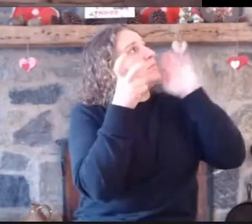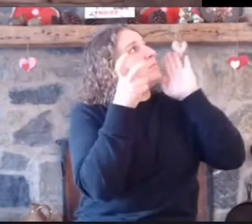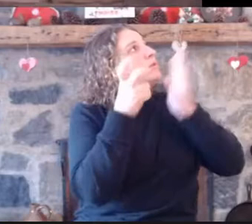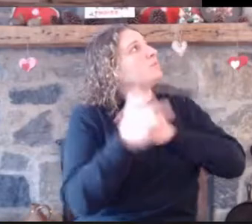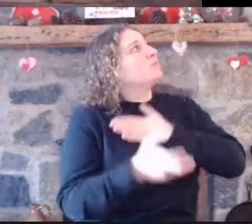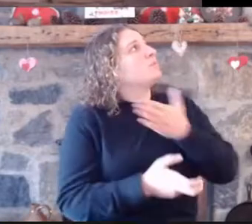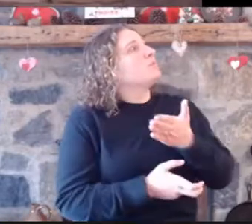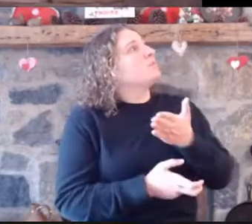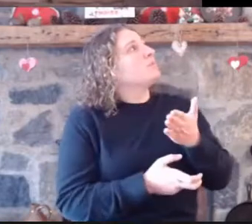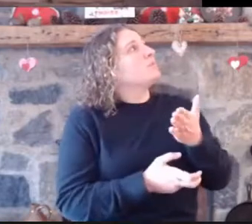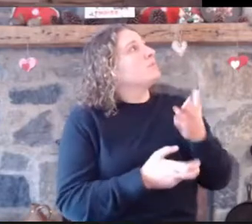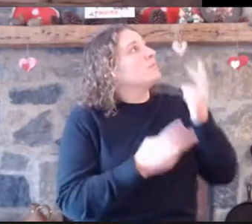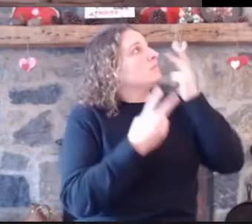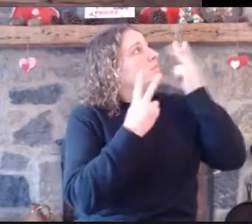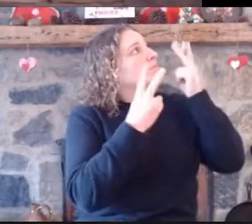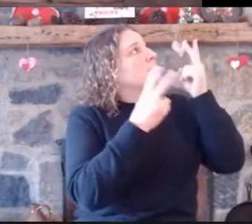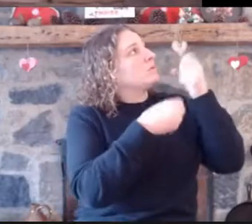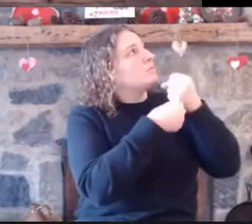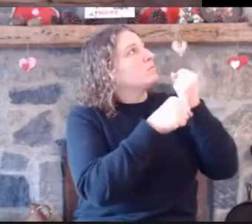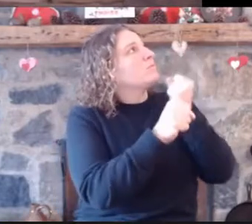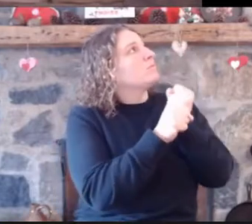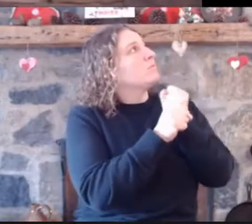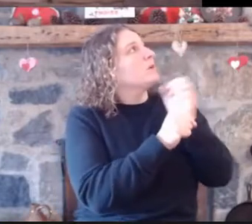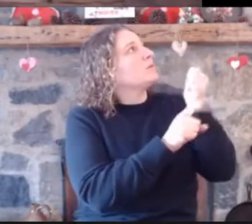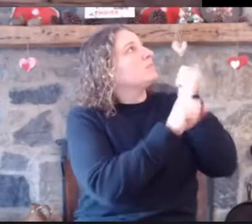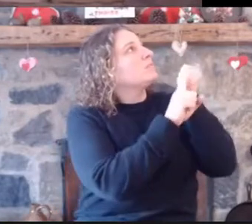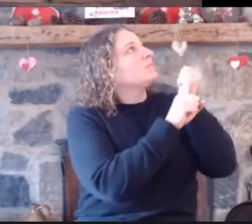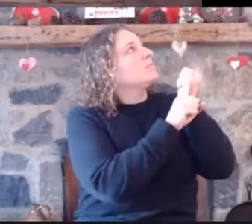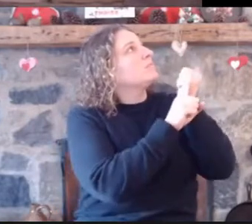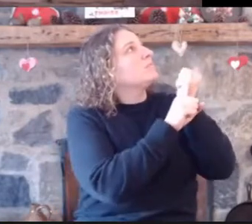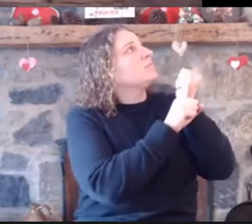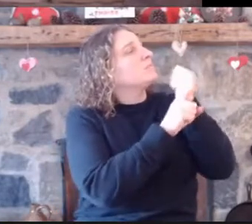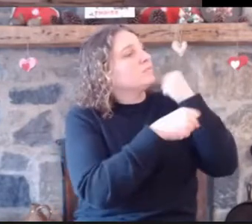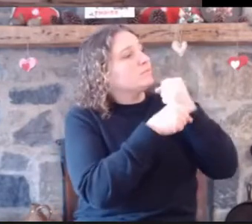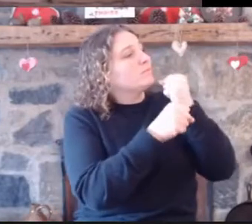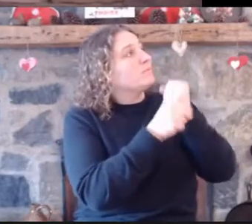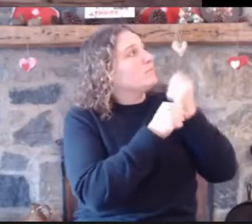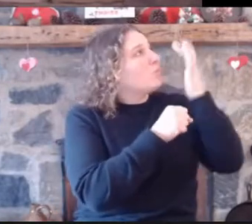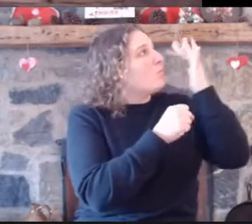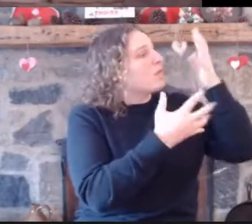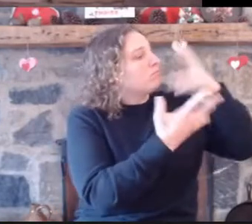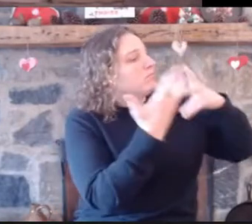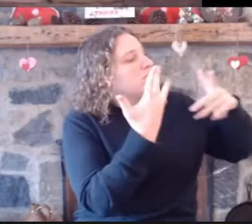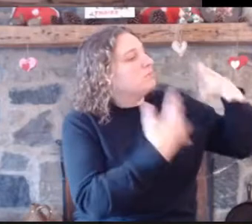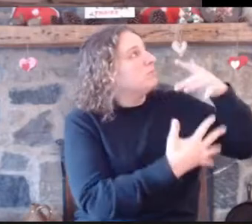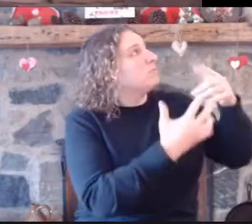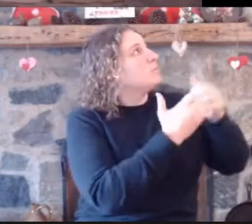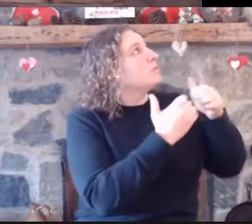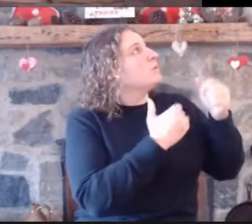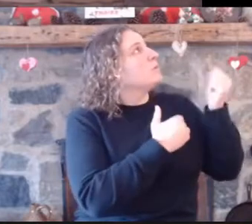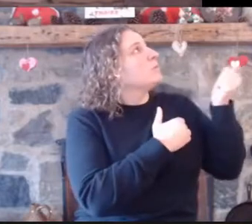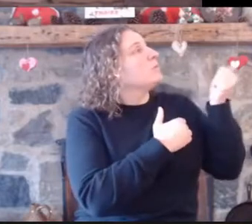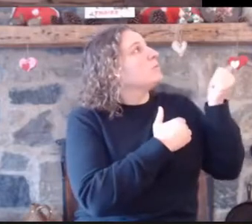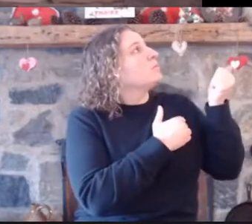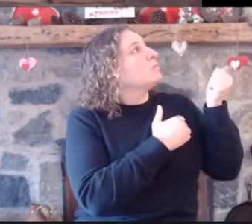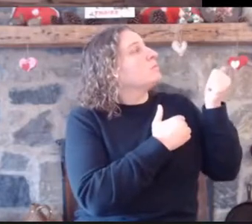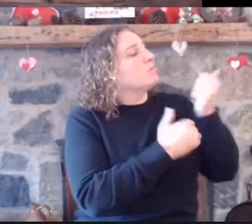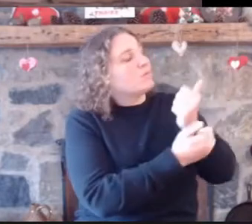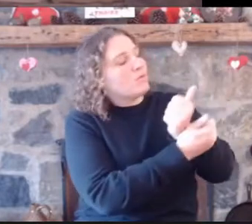We're going to look at what you've created. You created it for fellowship with you. You love what you've